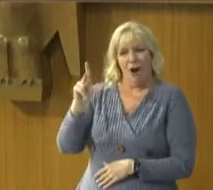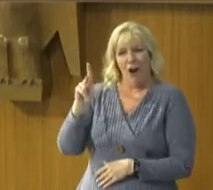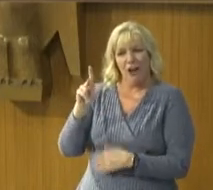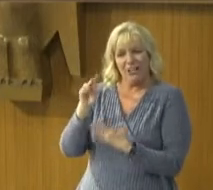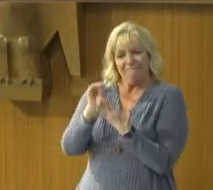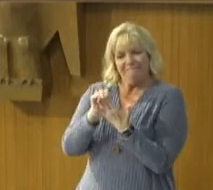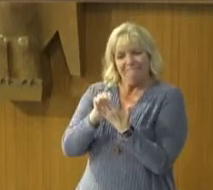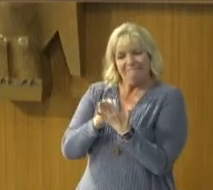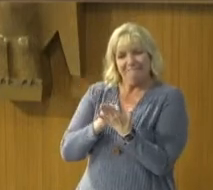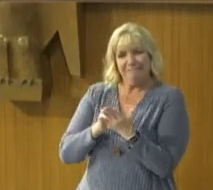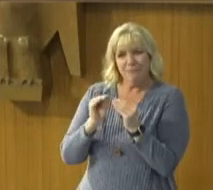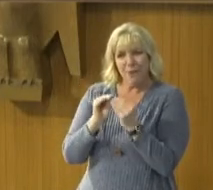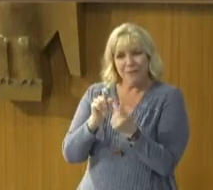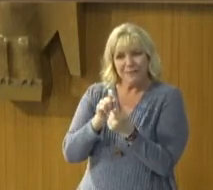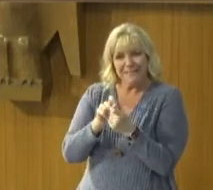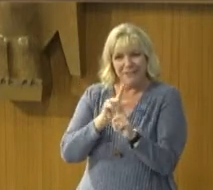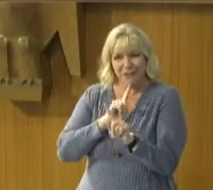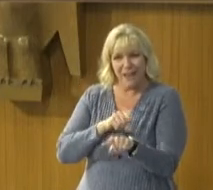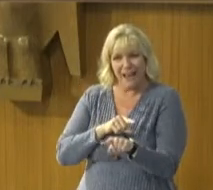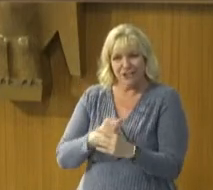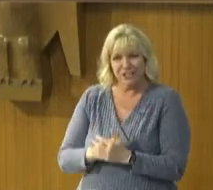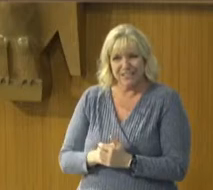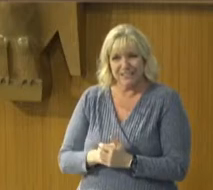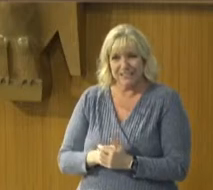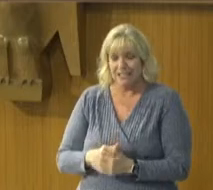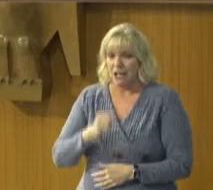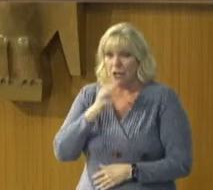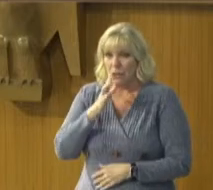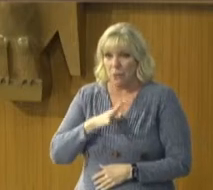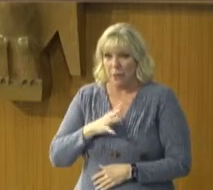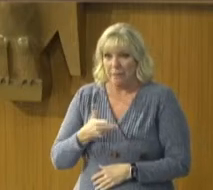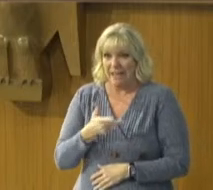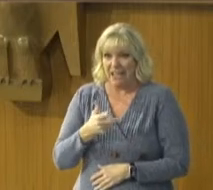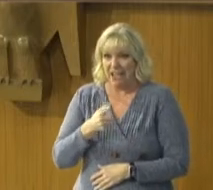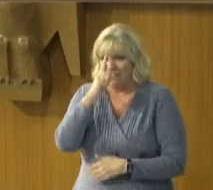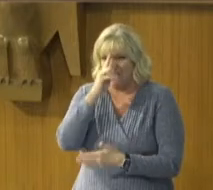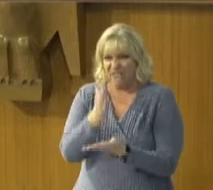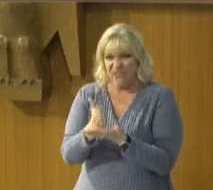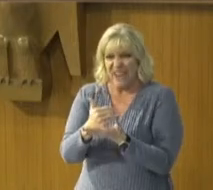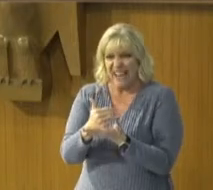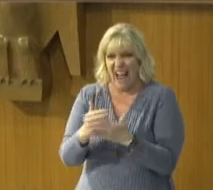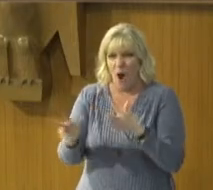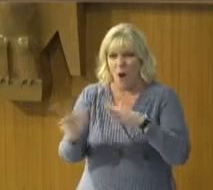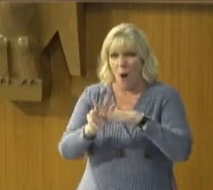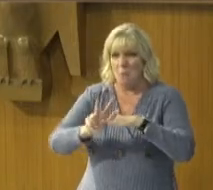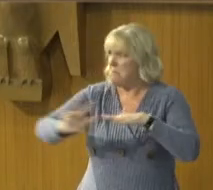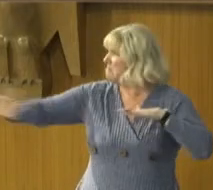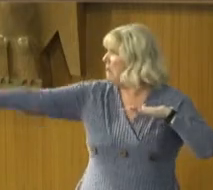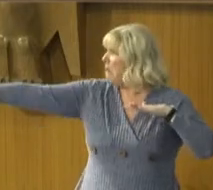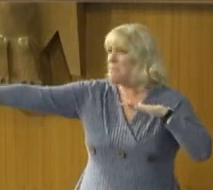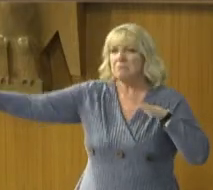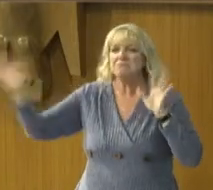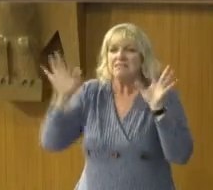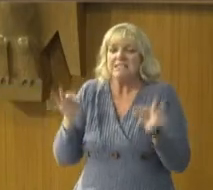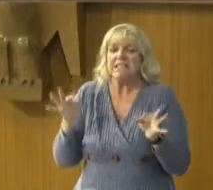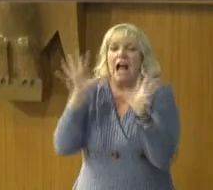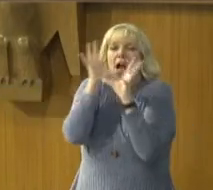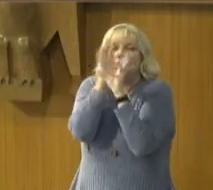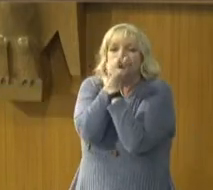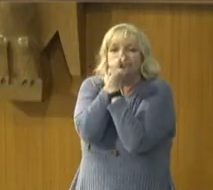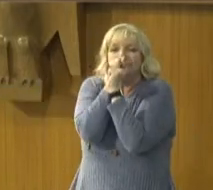specific reactions here, because the women freak out, they sprint out of the tomb, and they say nothing